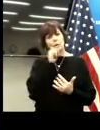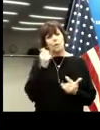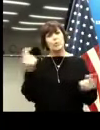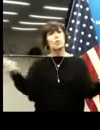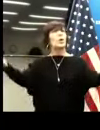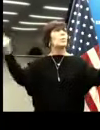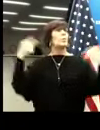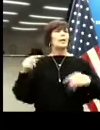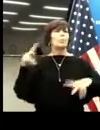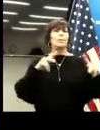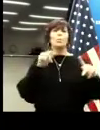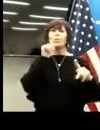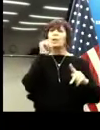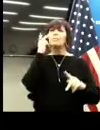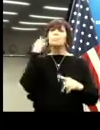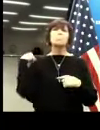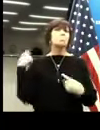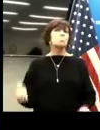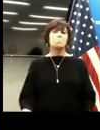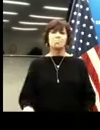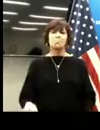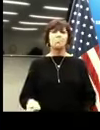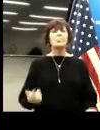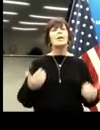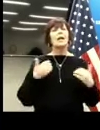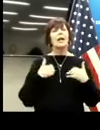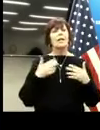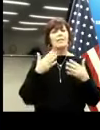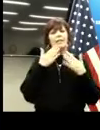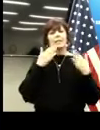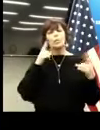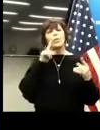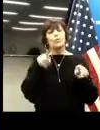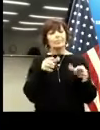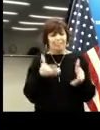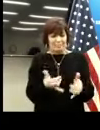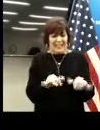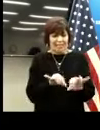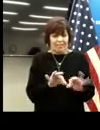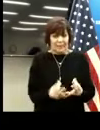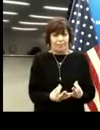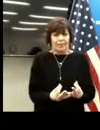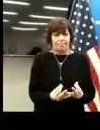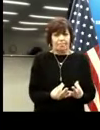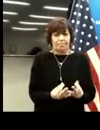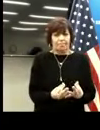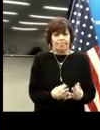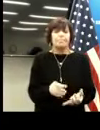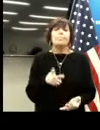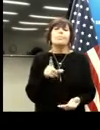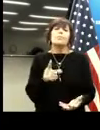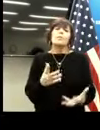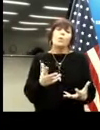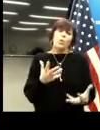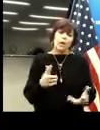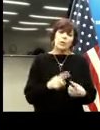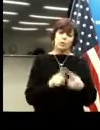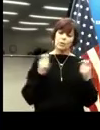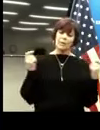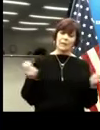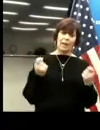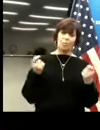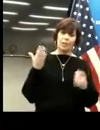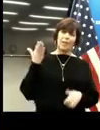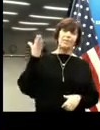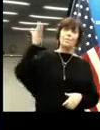you haven't been around. Have Thanksgiving with your immediate family. You want to be able to celebrate